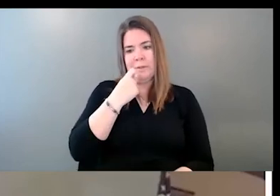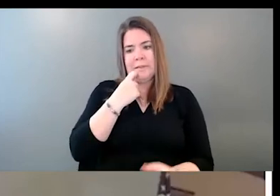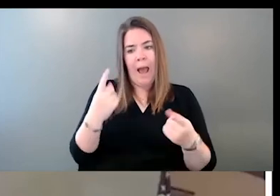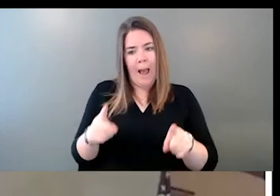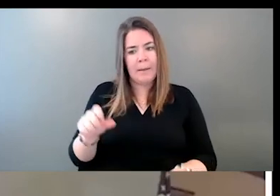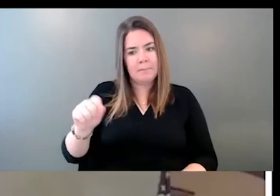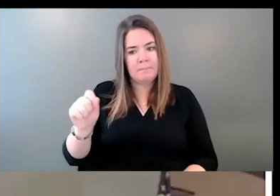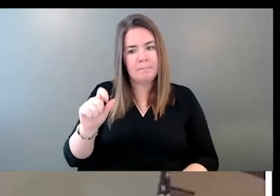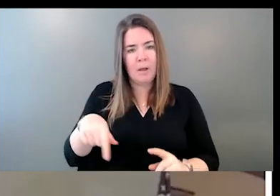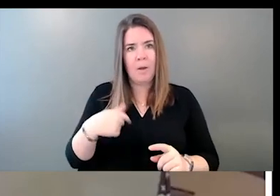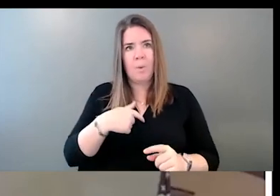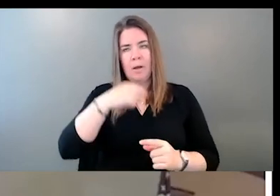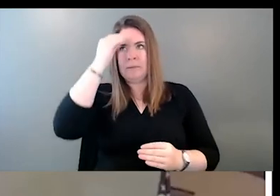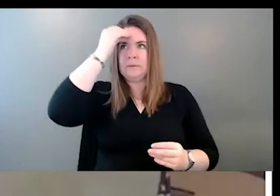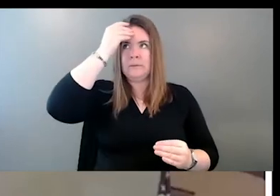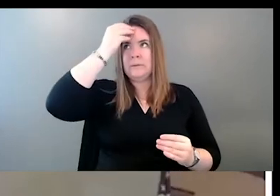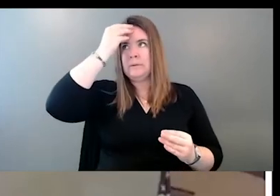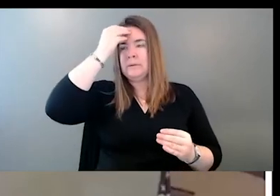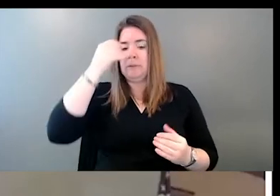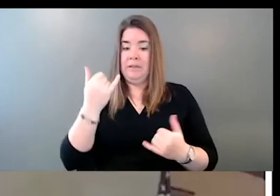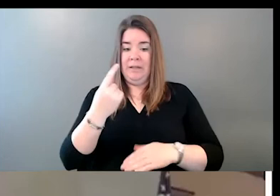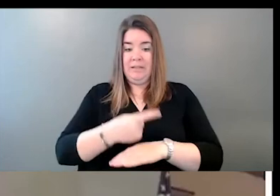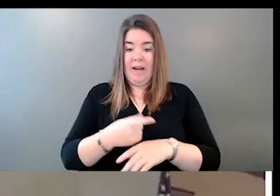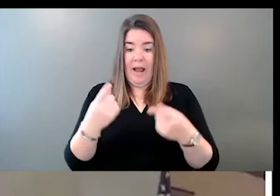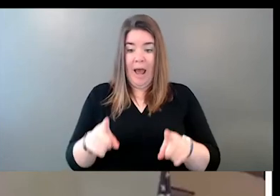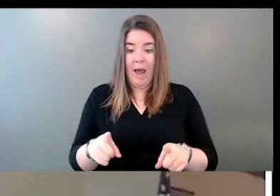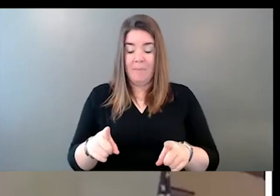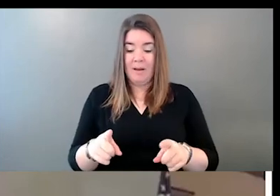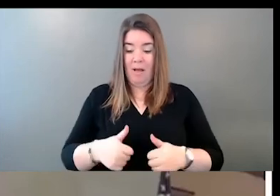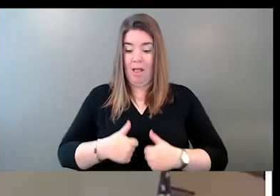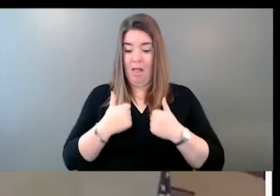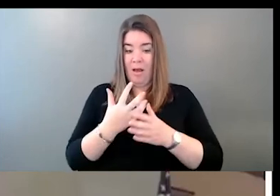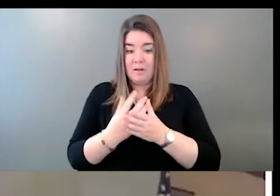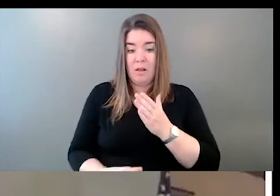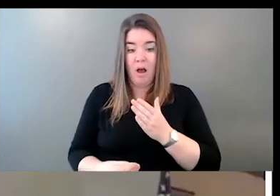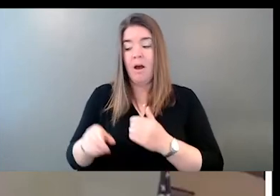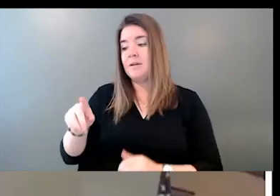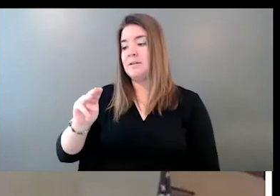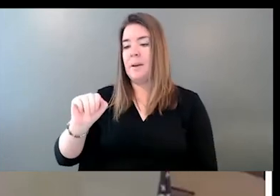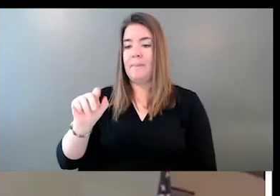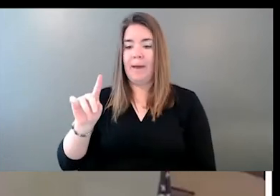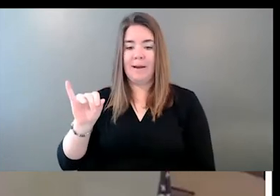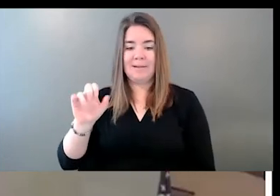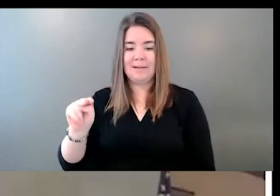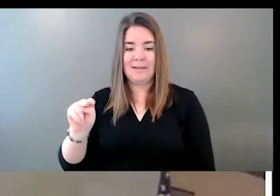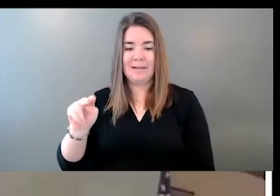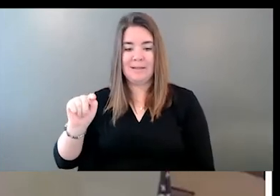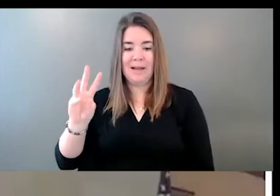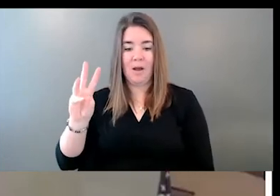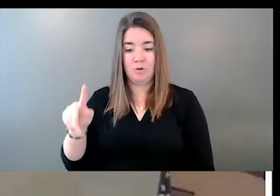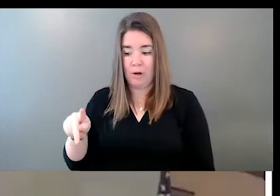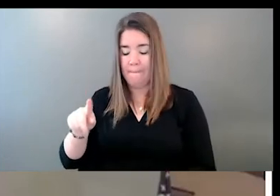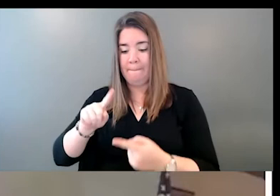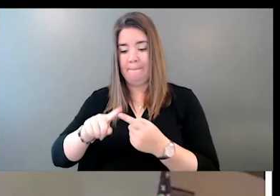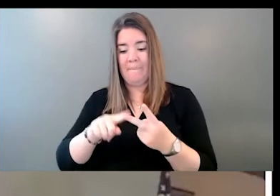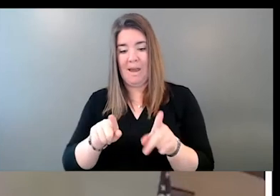on our minds. Today, the lives lost in domestic violence incidents in Madison Township and right here in Columbus just this past week